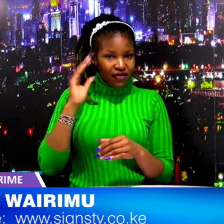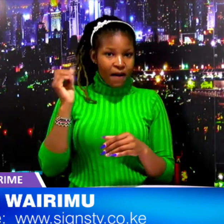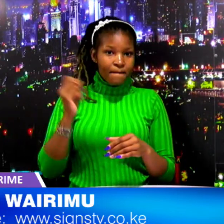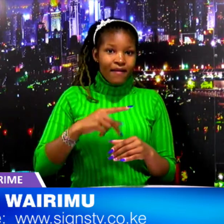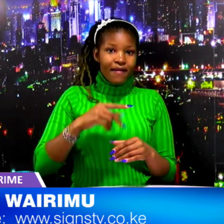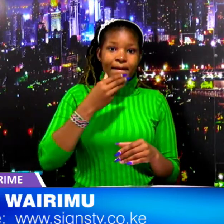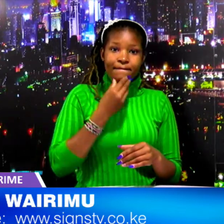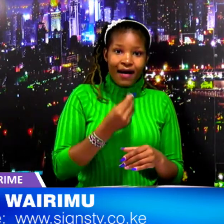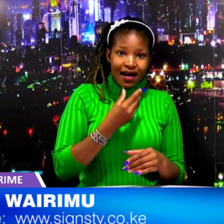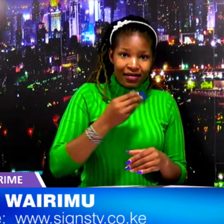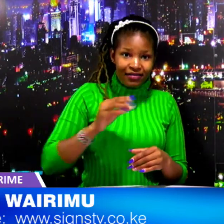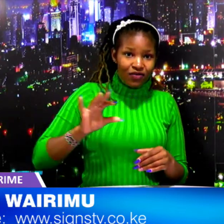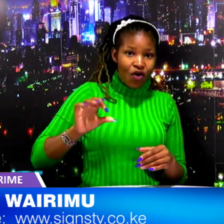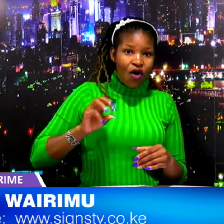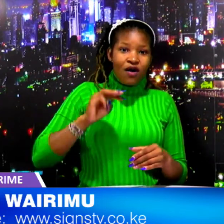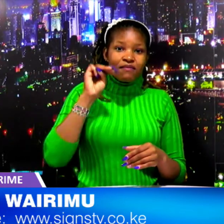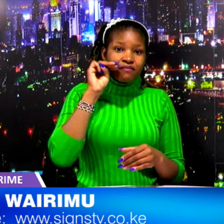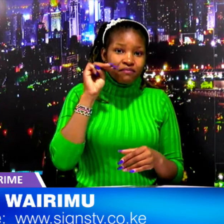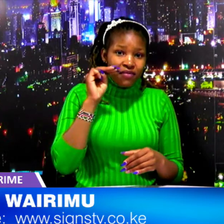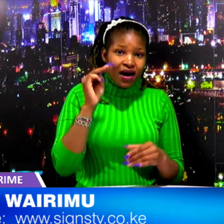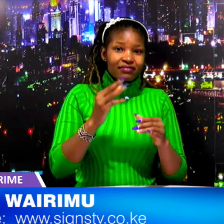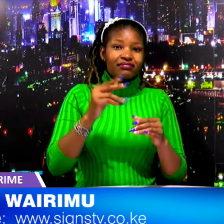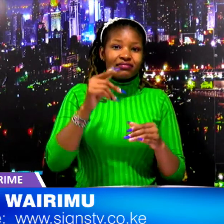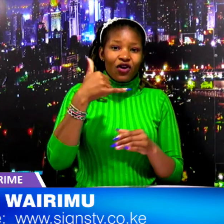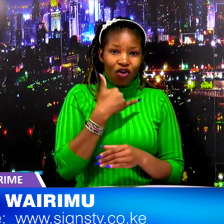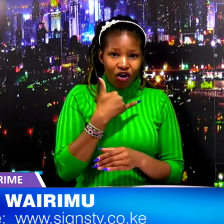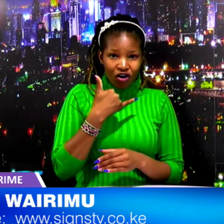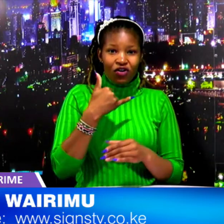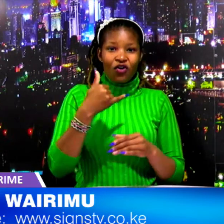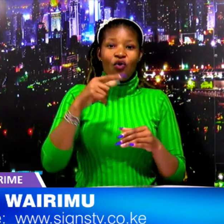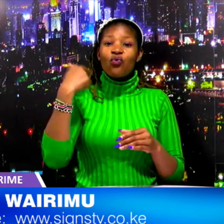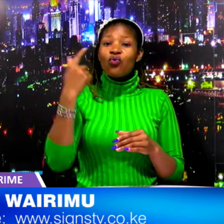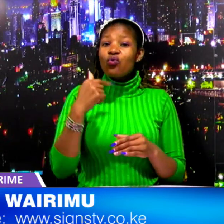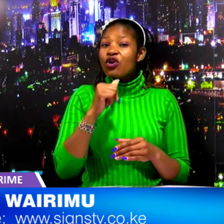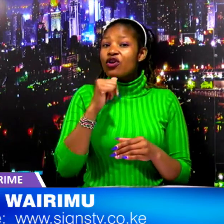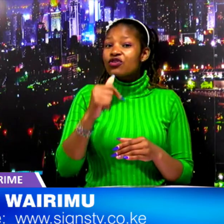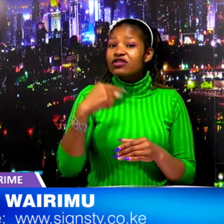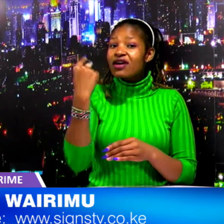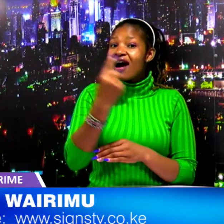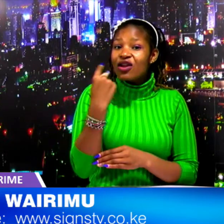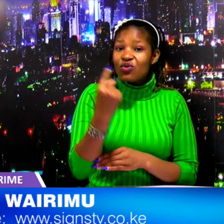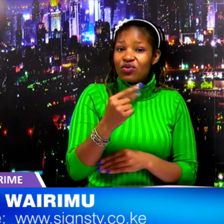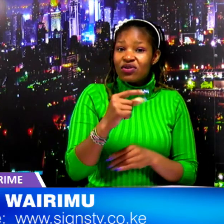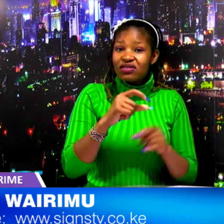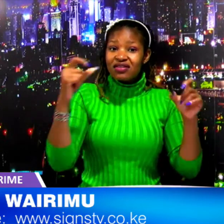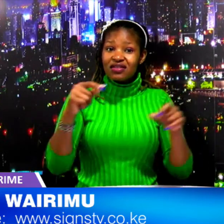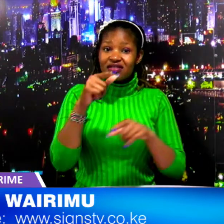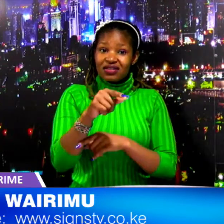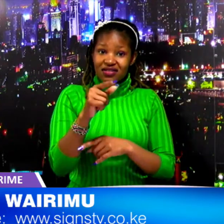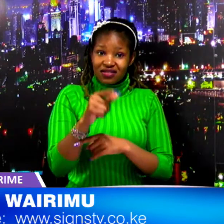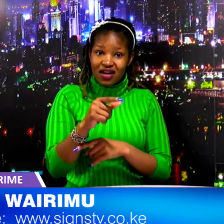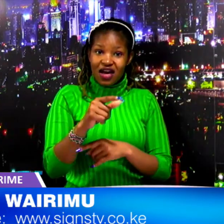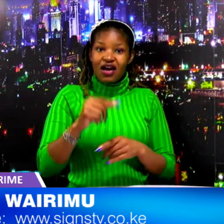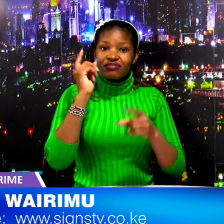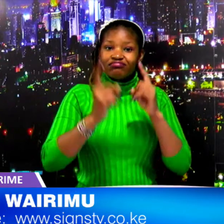This evening, we present the remarkable odyssey of a deaf male